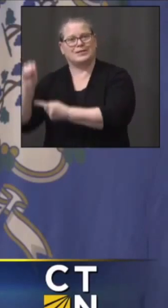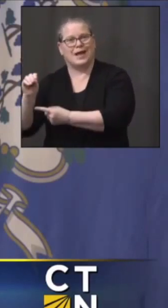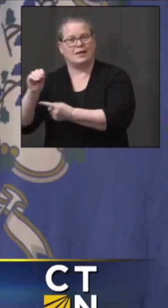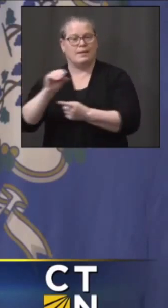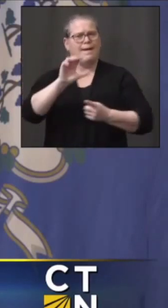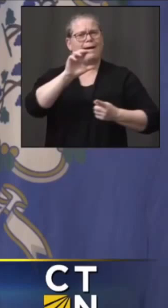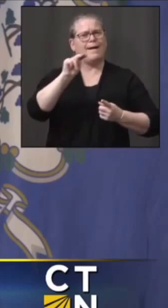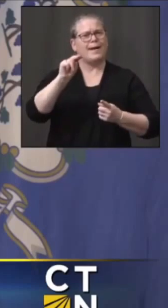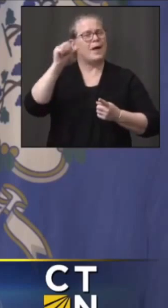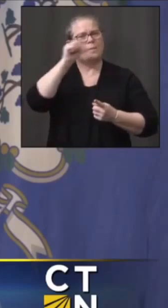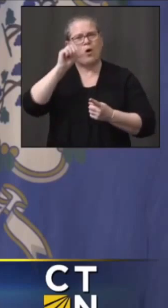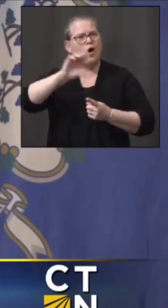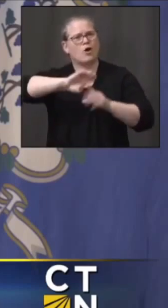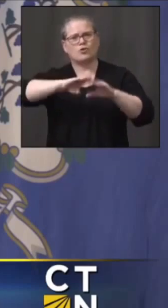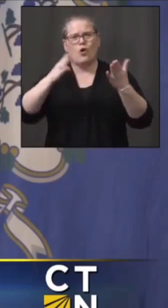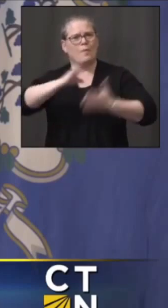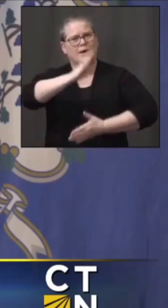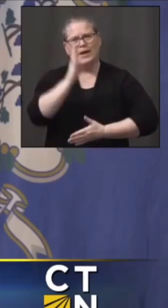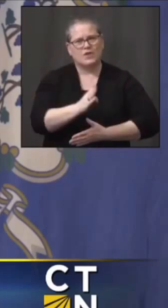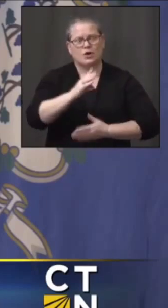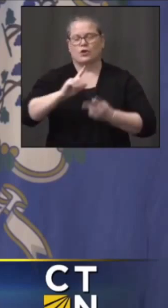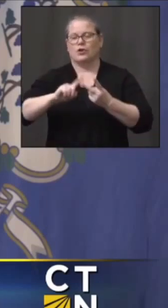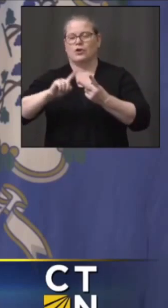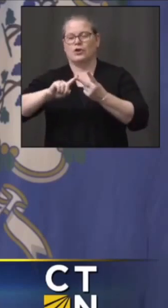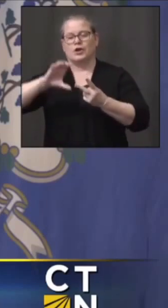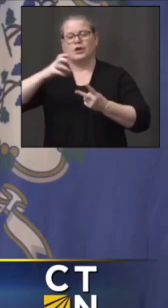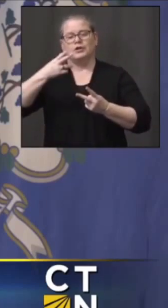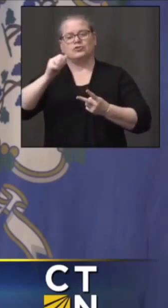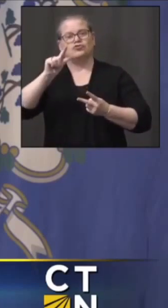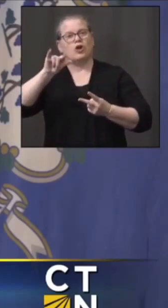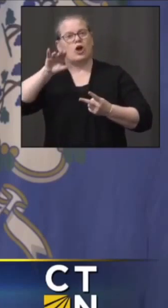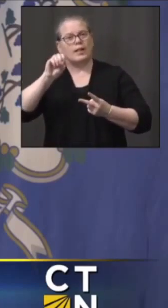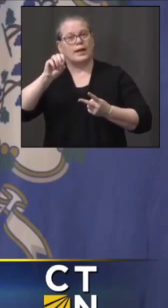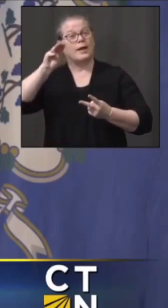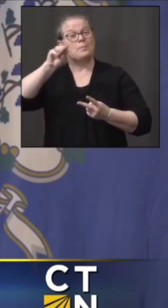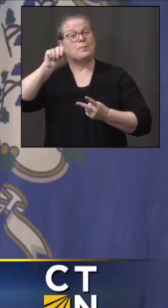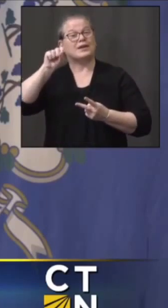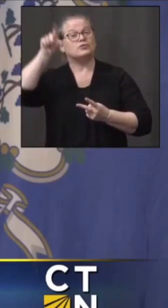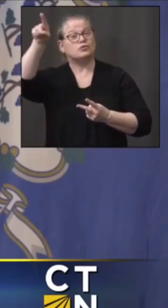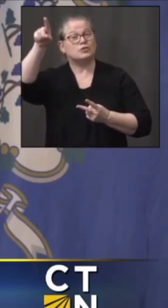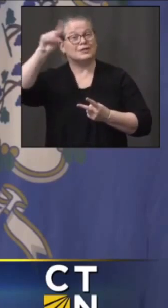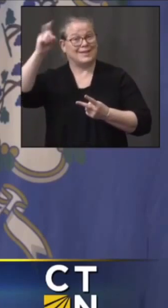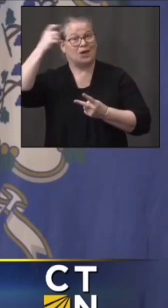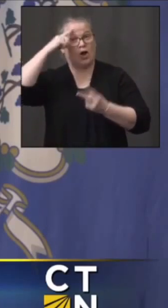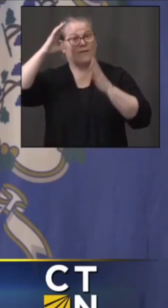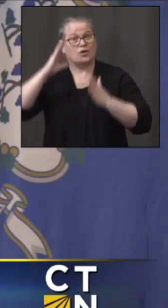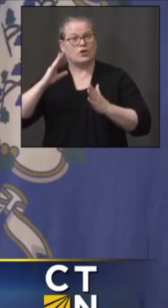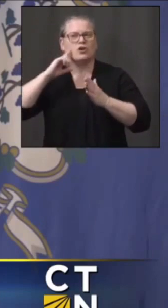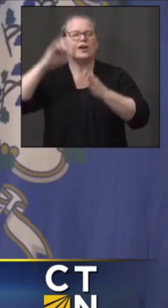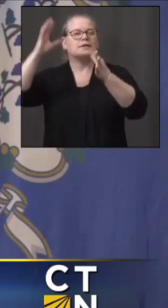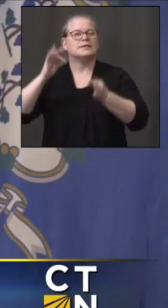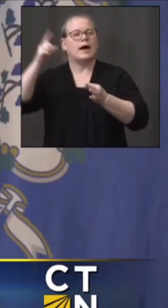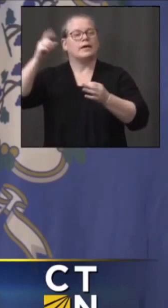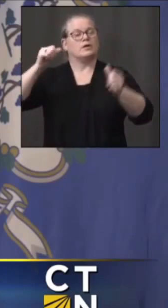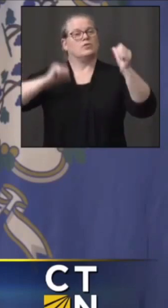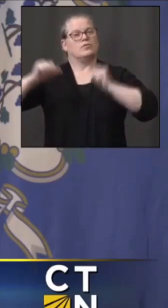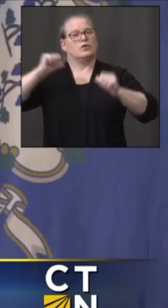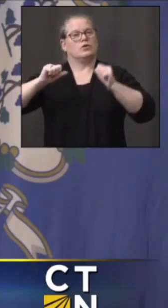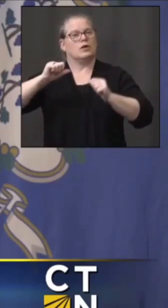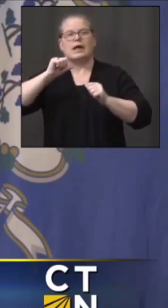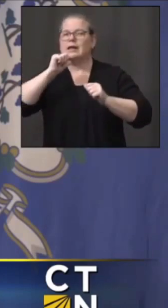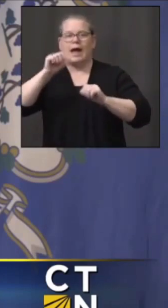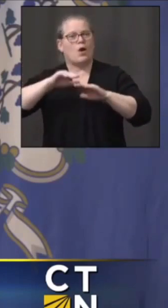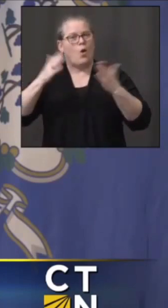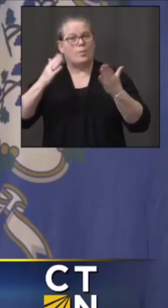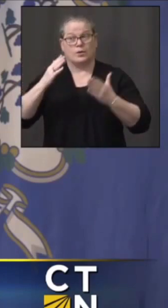that Charlie in Massachusetts has got a pause, and he said no performing arts centers open. Ours haven't